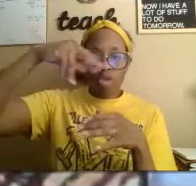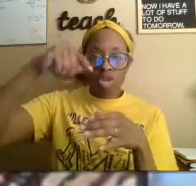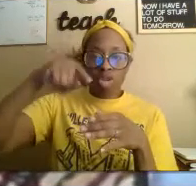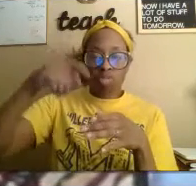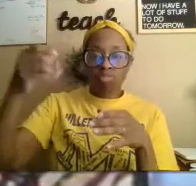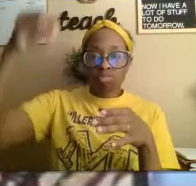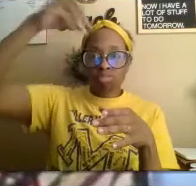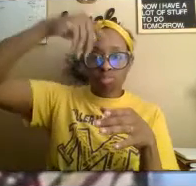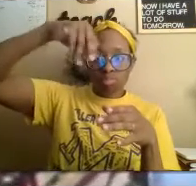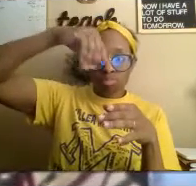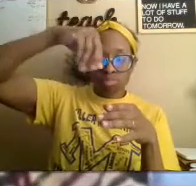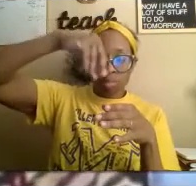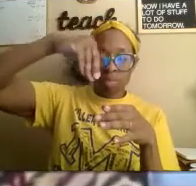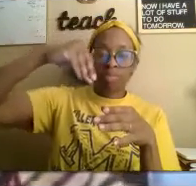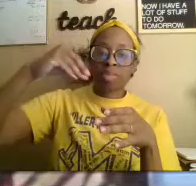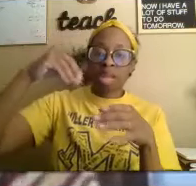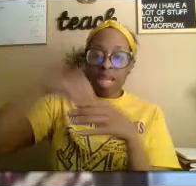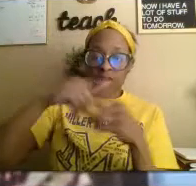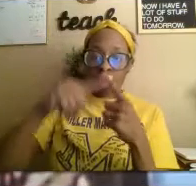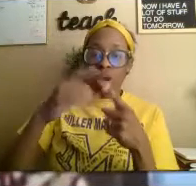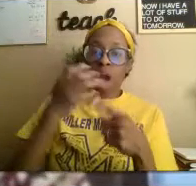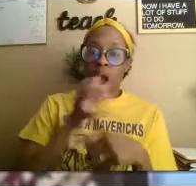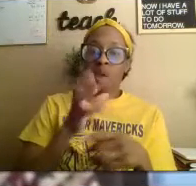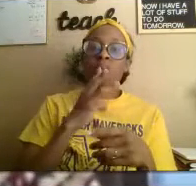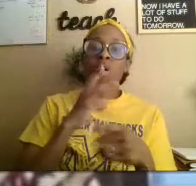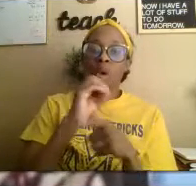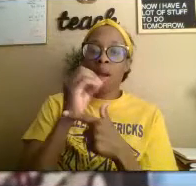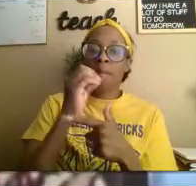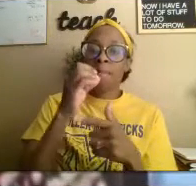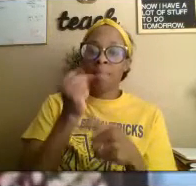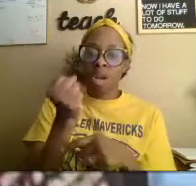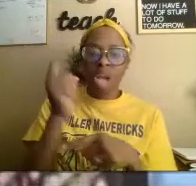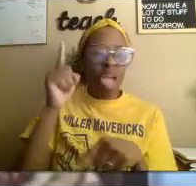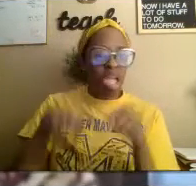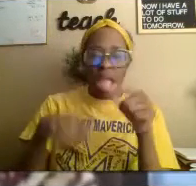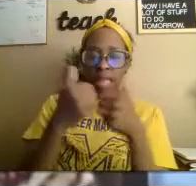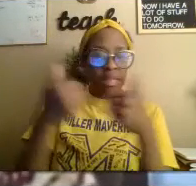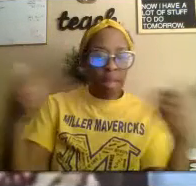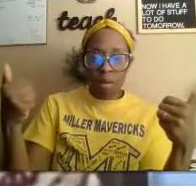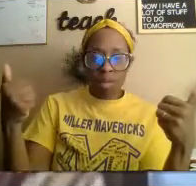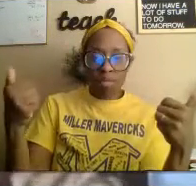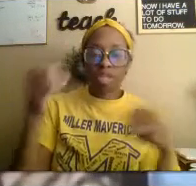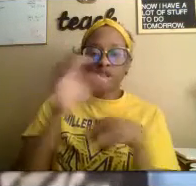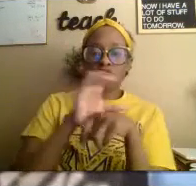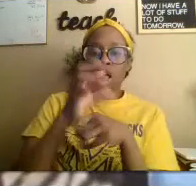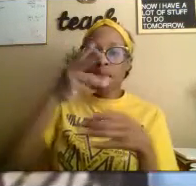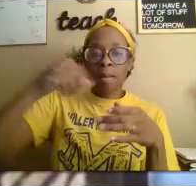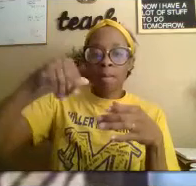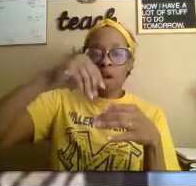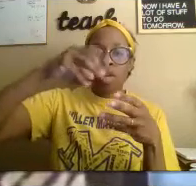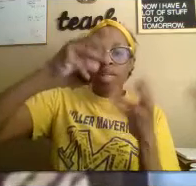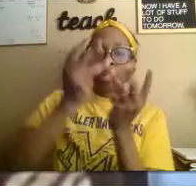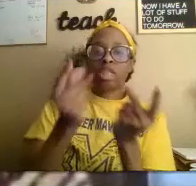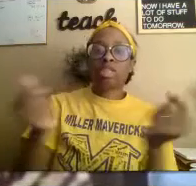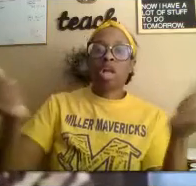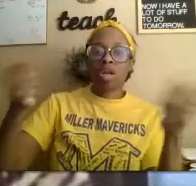and separate that back out, it's not going to be very easy to do, okay? So your chocolate powder dissolves into your